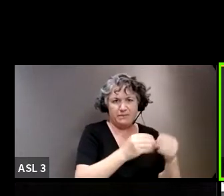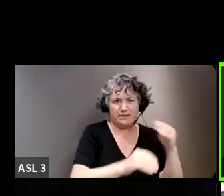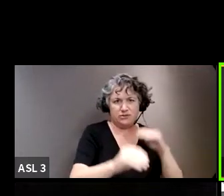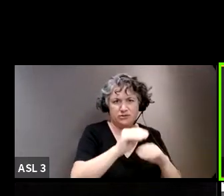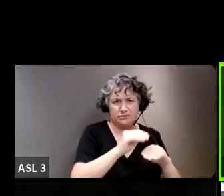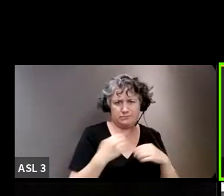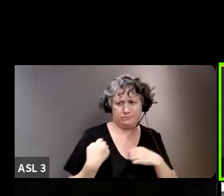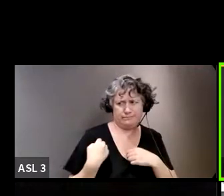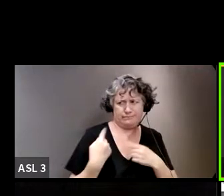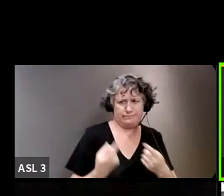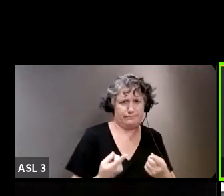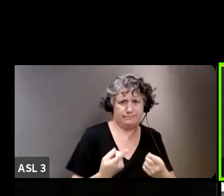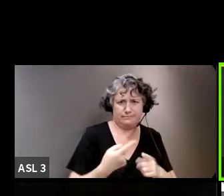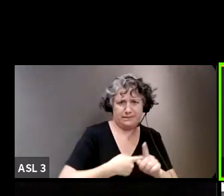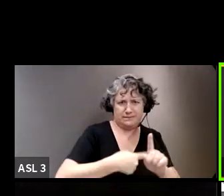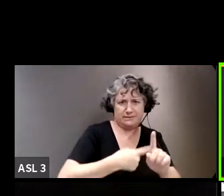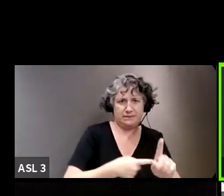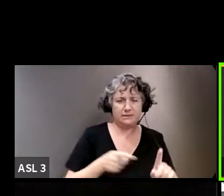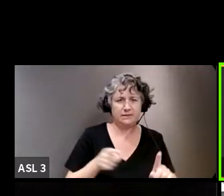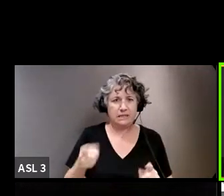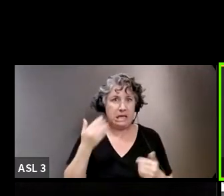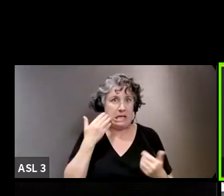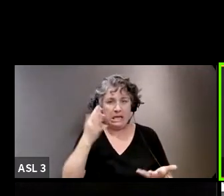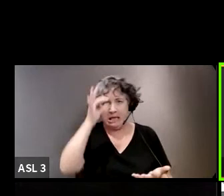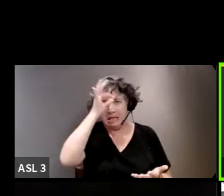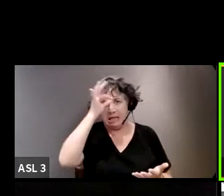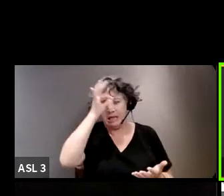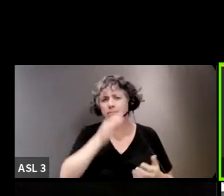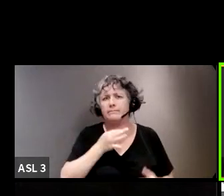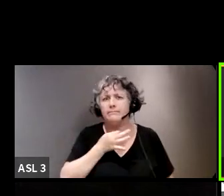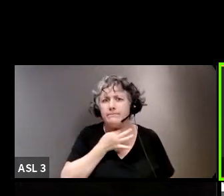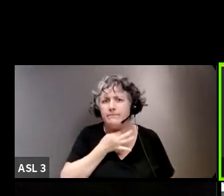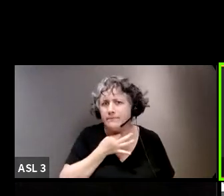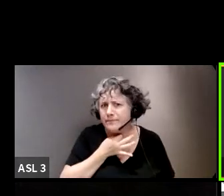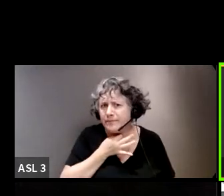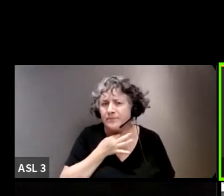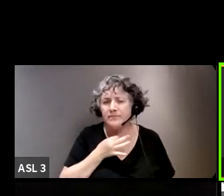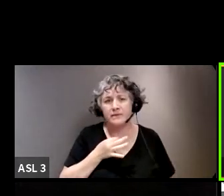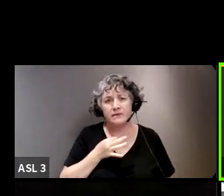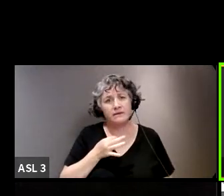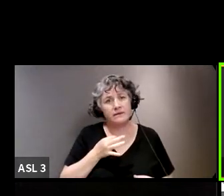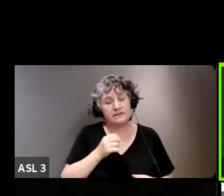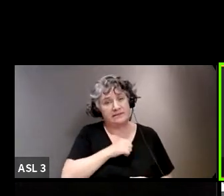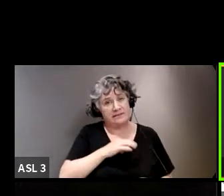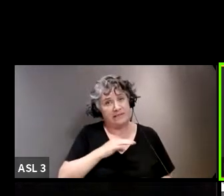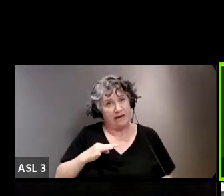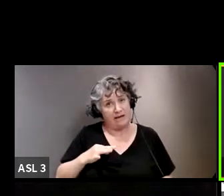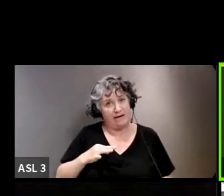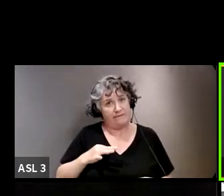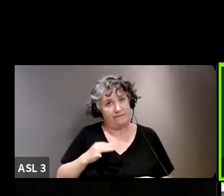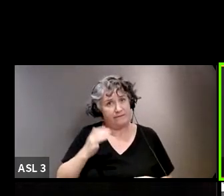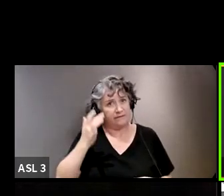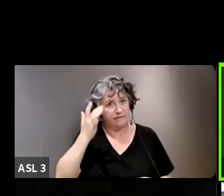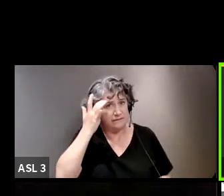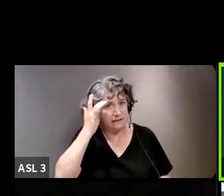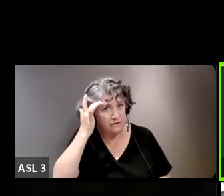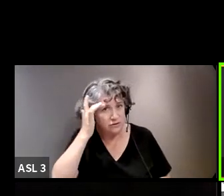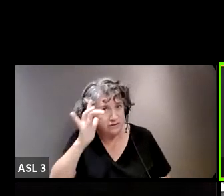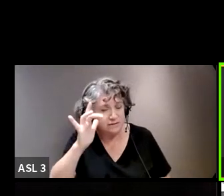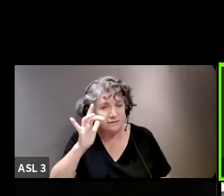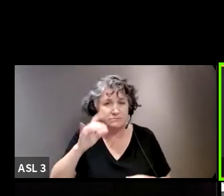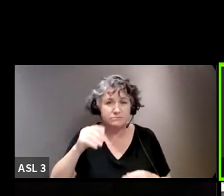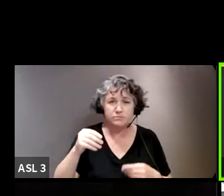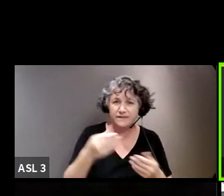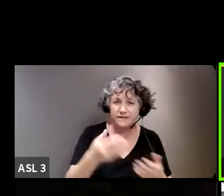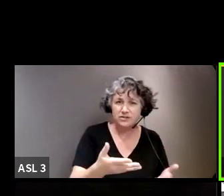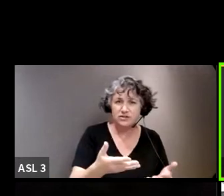months i would be very interested to know if adequate provisions for staffing intelligence and other tools have been